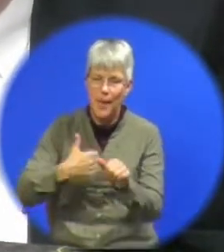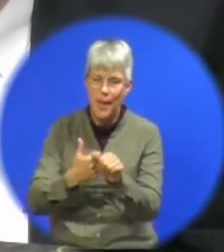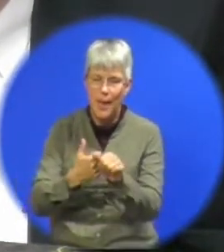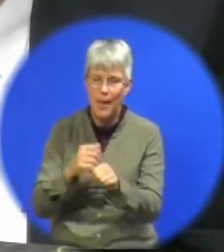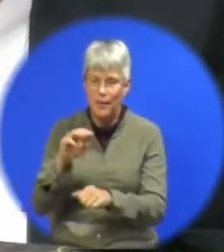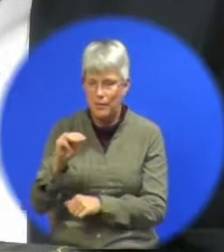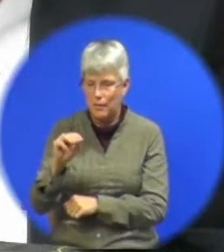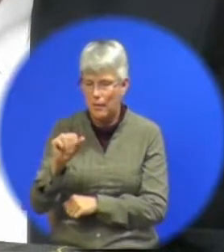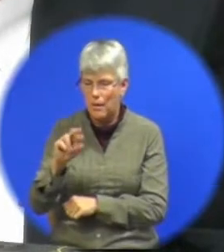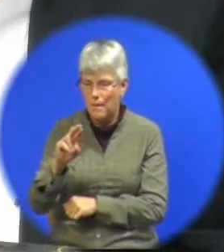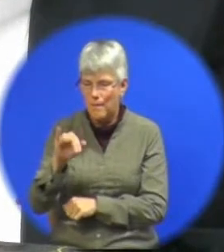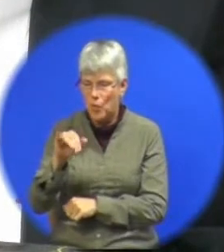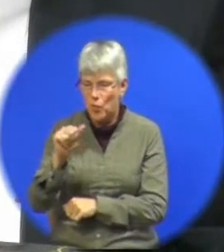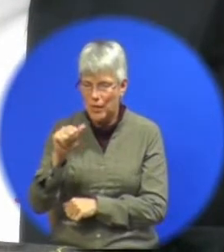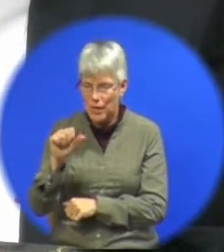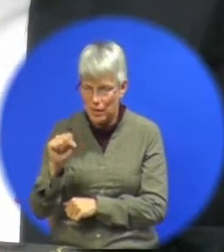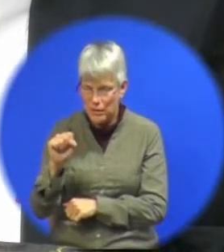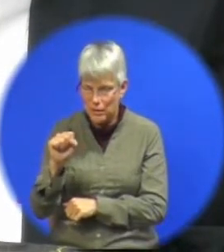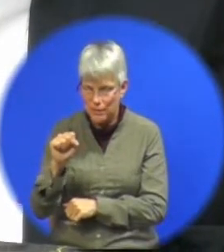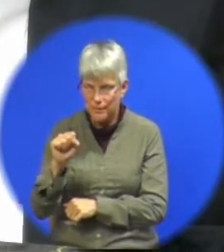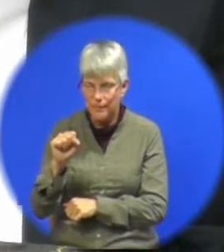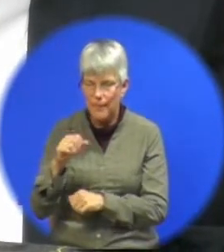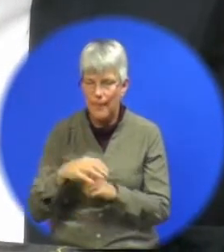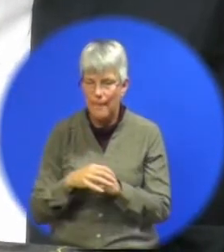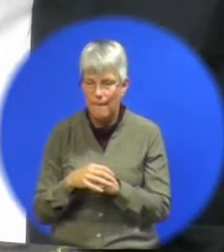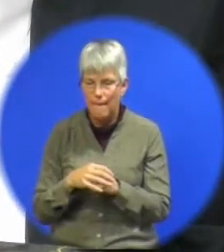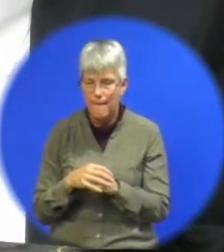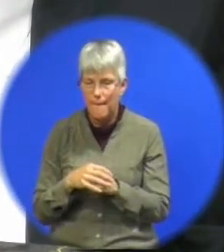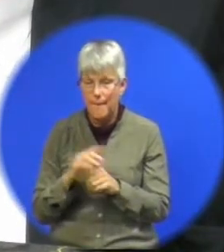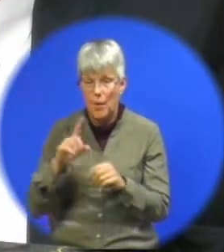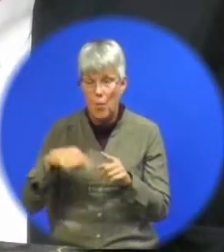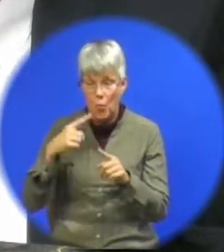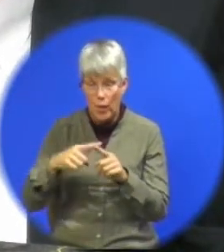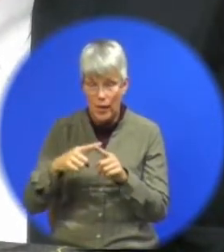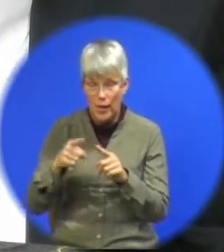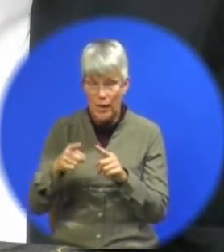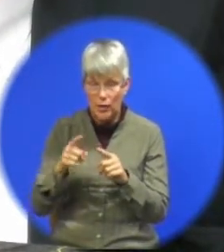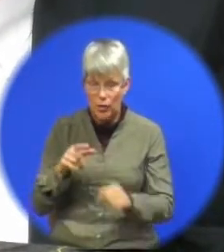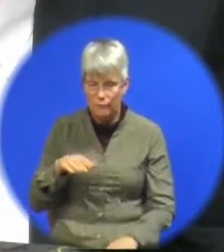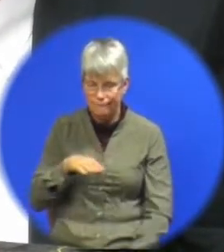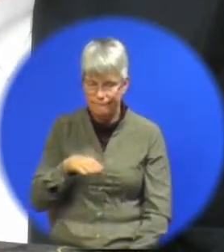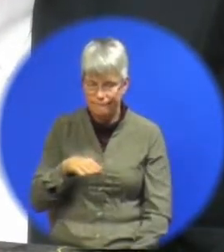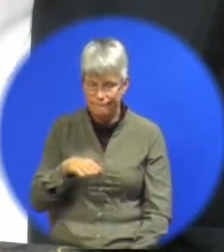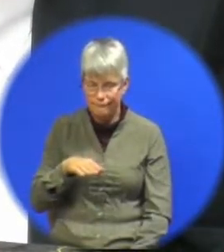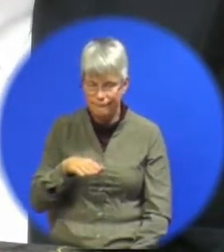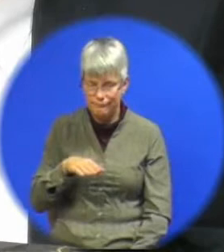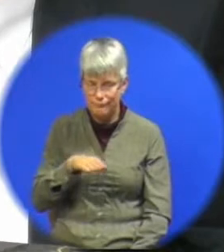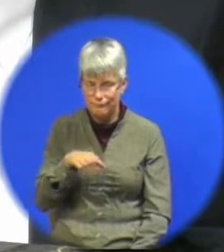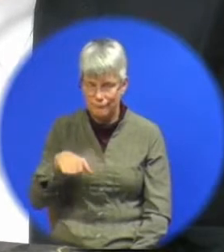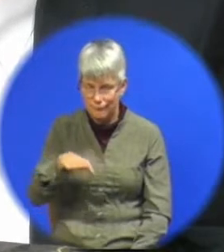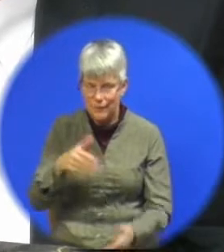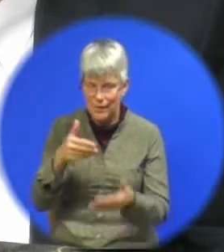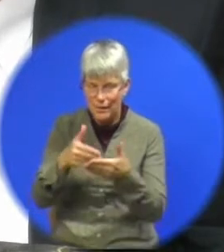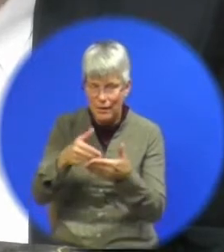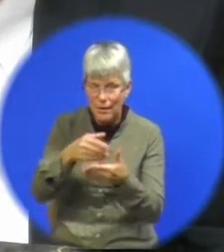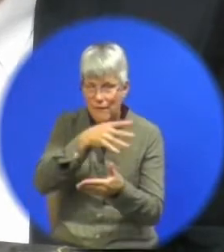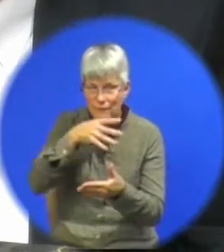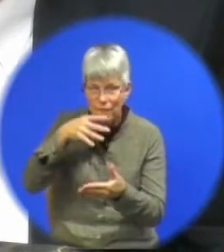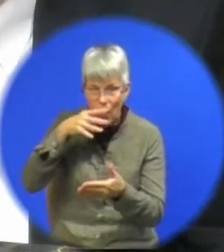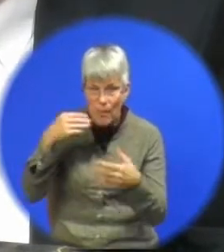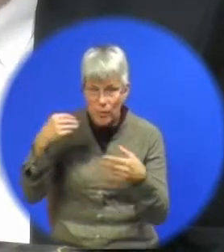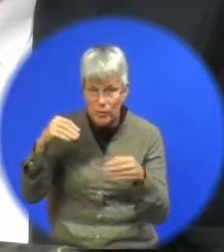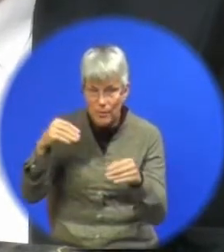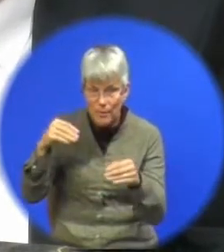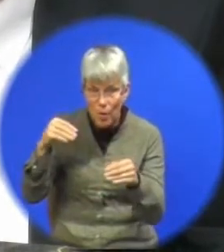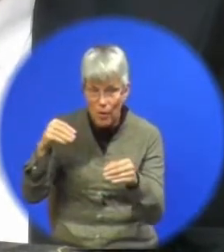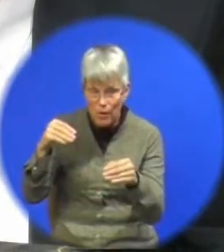Morganton Station. And then when you get closer to the farmer's market, you go back onto